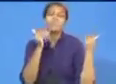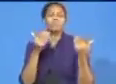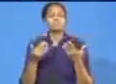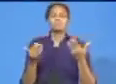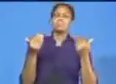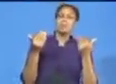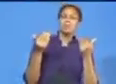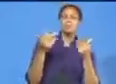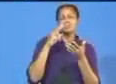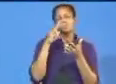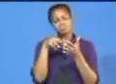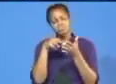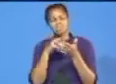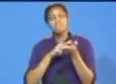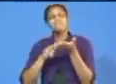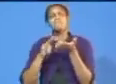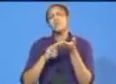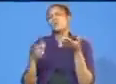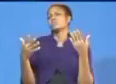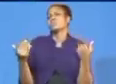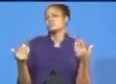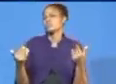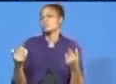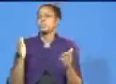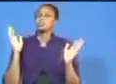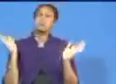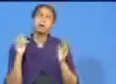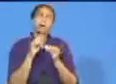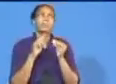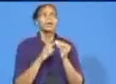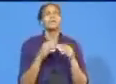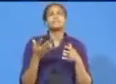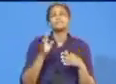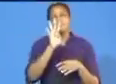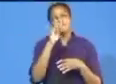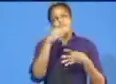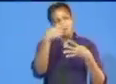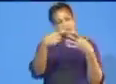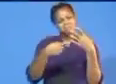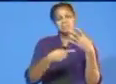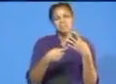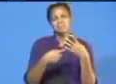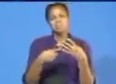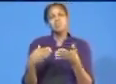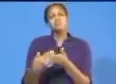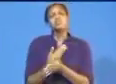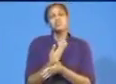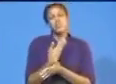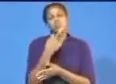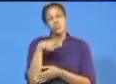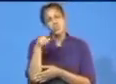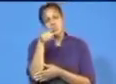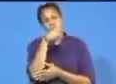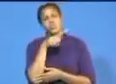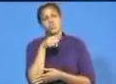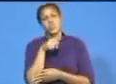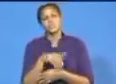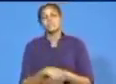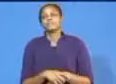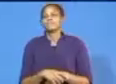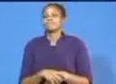let's look at our text. Let's look at our we're talking about the four issues to a brand new miraculous